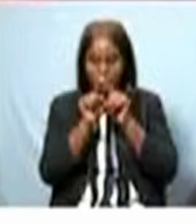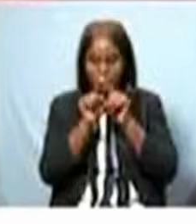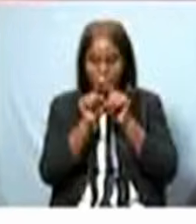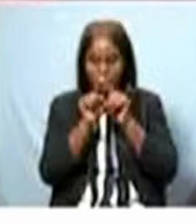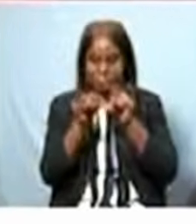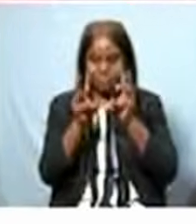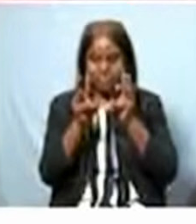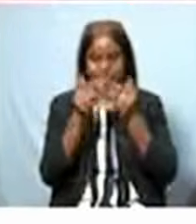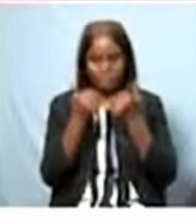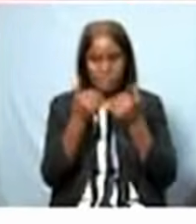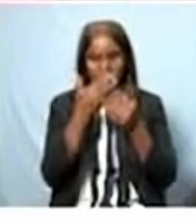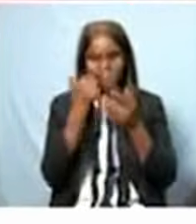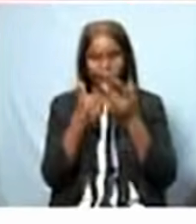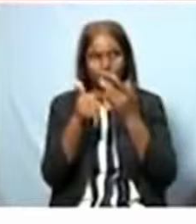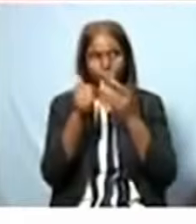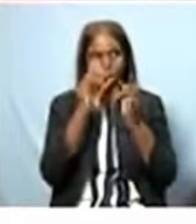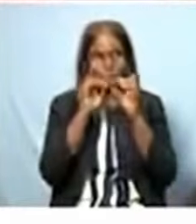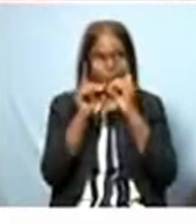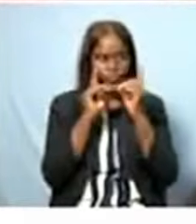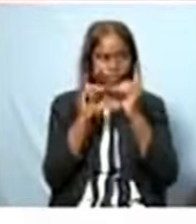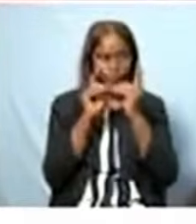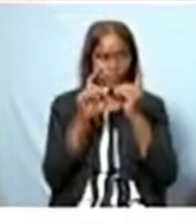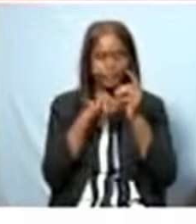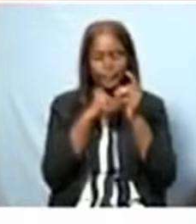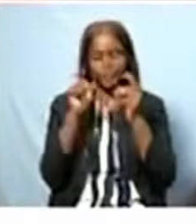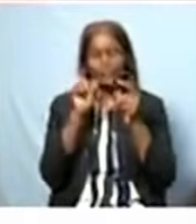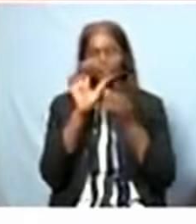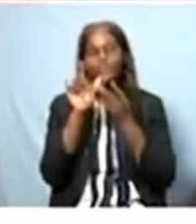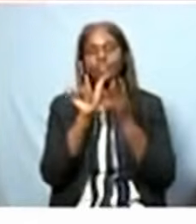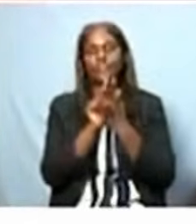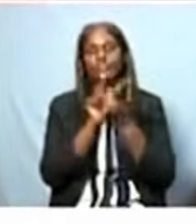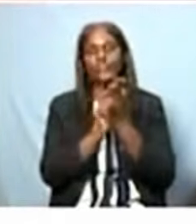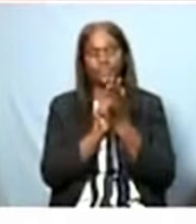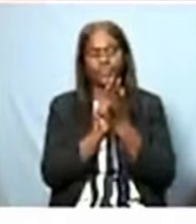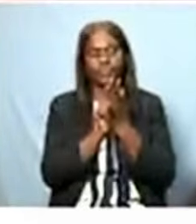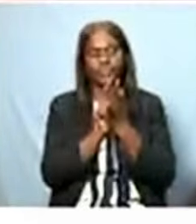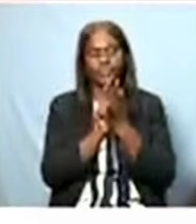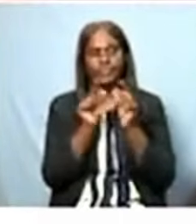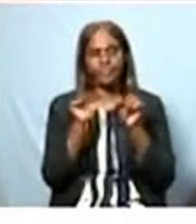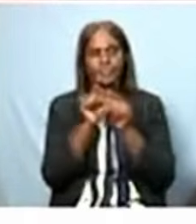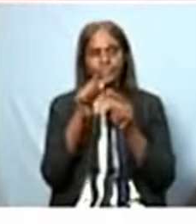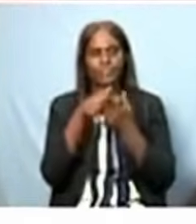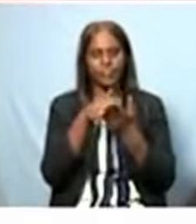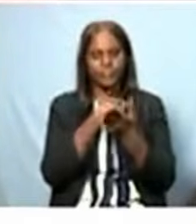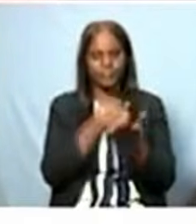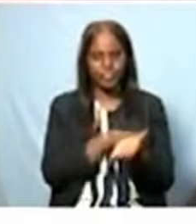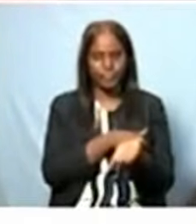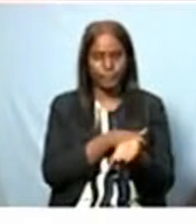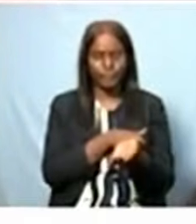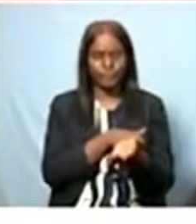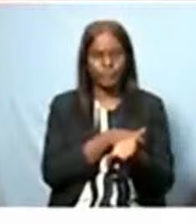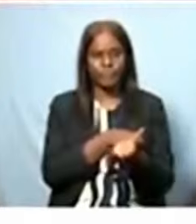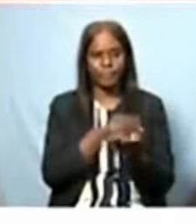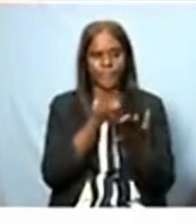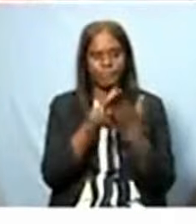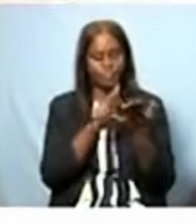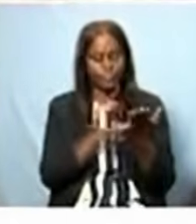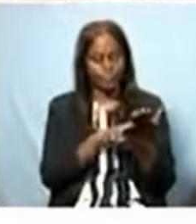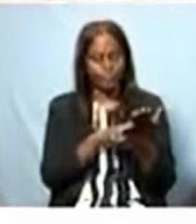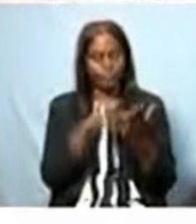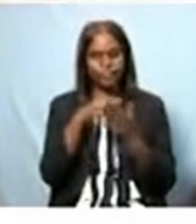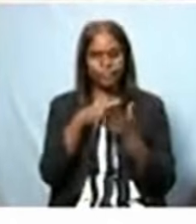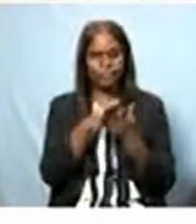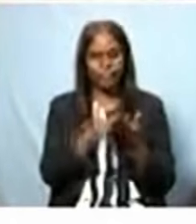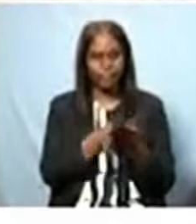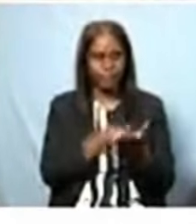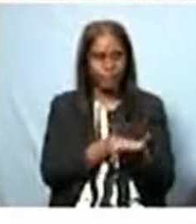line that you are supposed to debate. We need the lawyers, but it's the examination, the rules for the